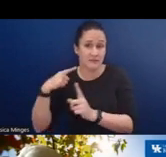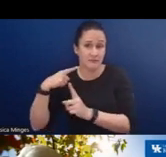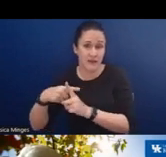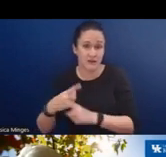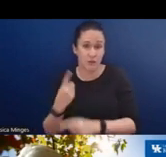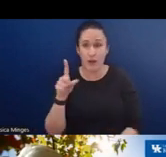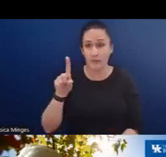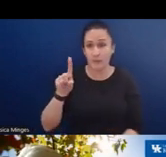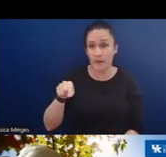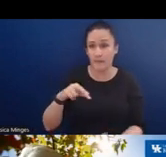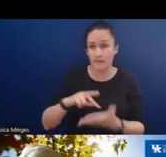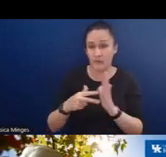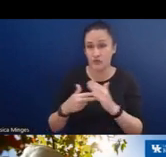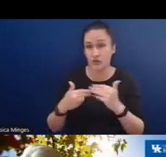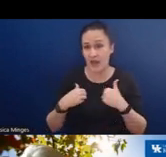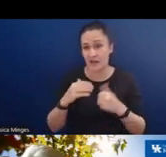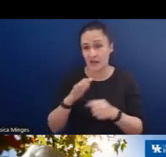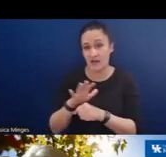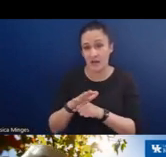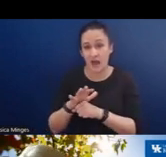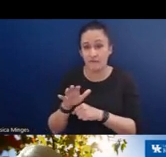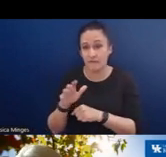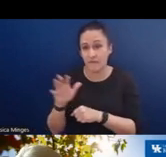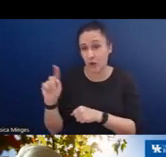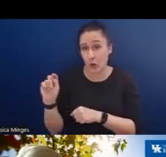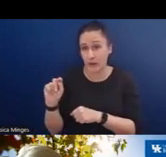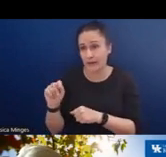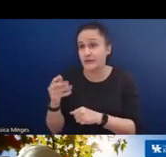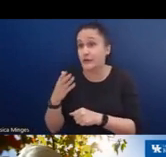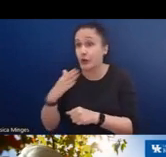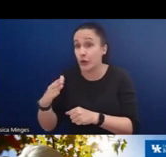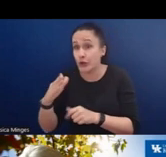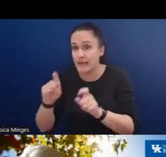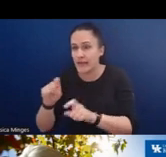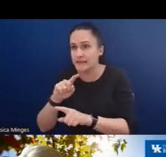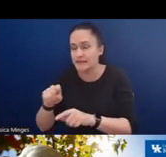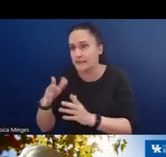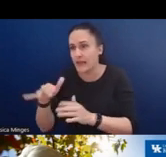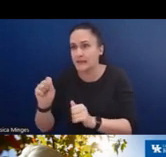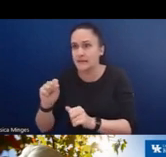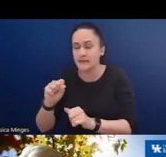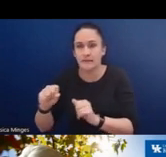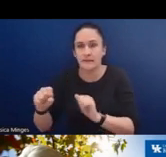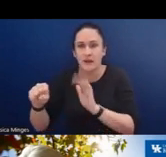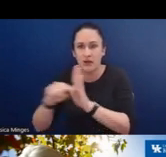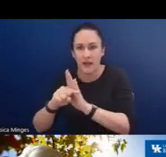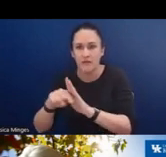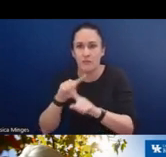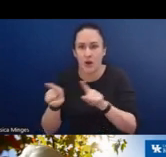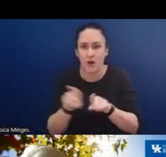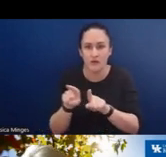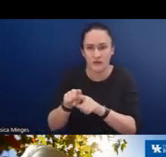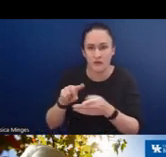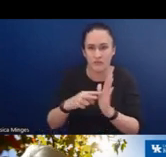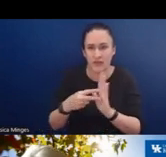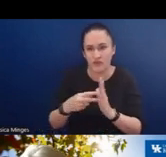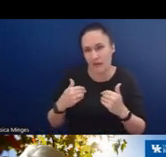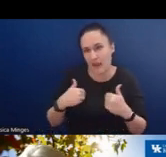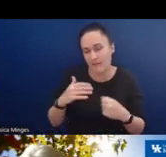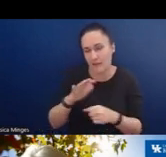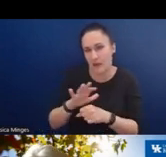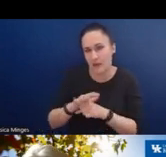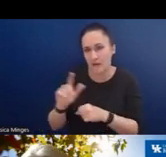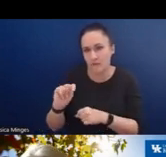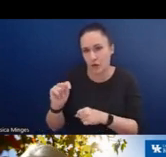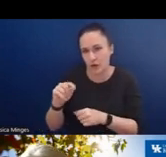had enough urine that is a good test. And it means you're negative, but it also means that you have put enough urine on the